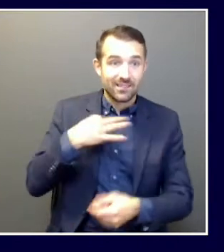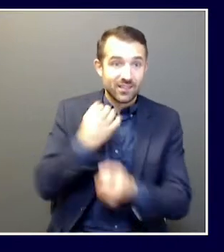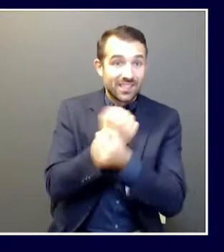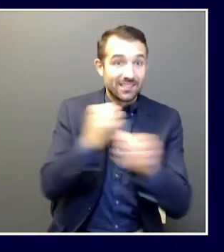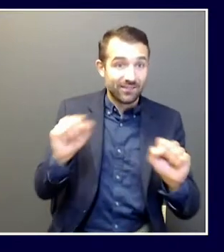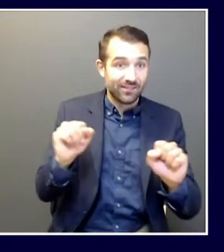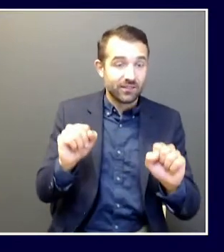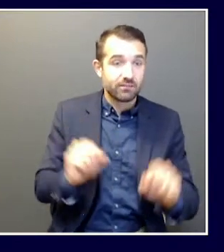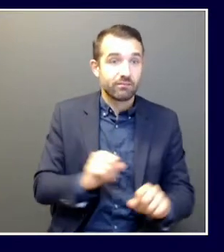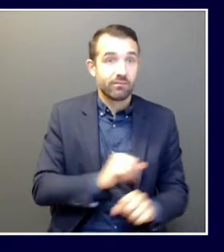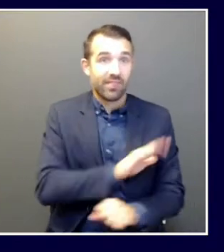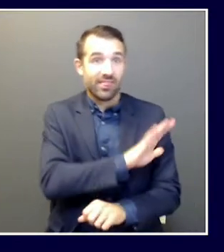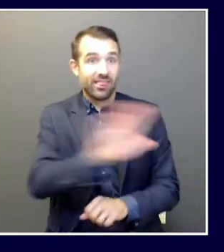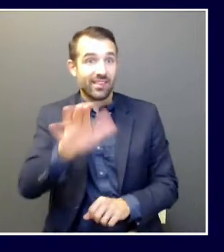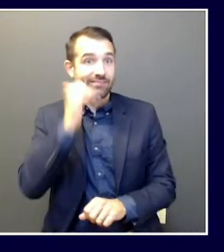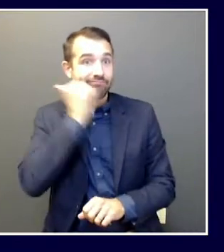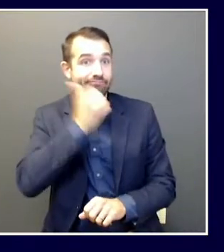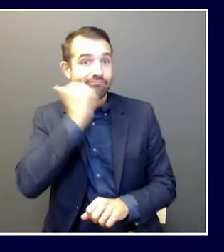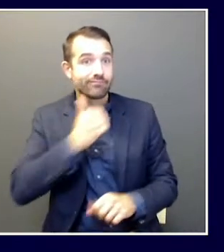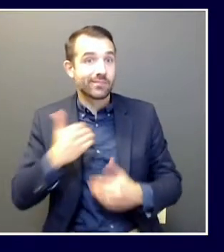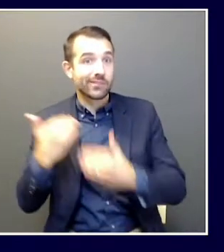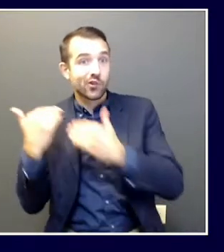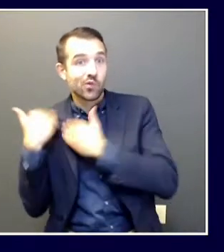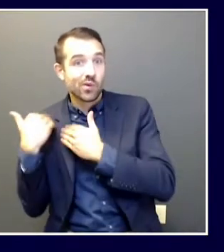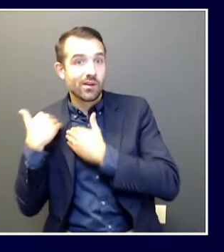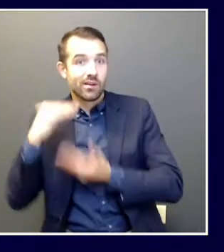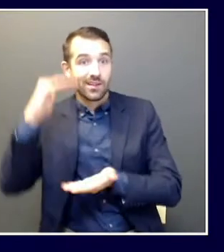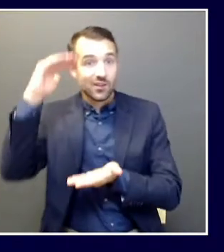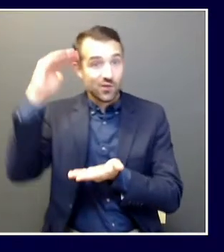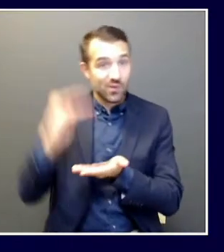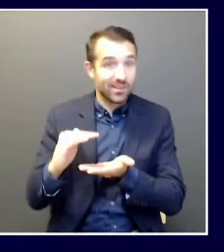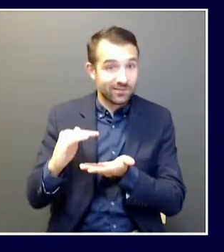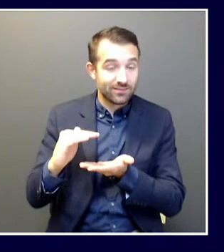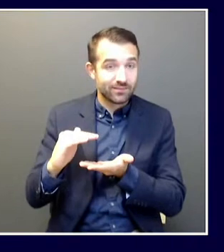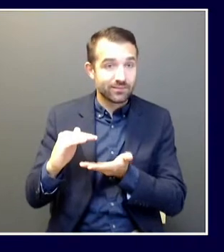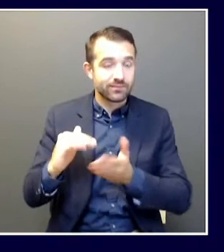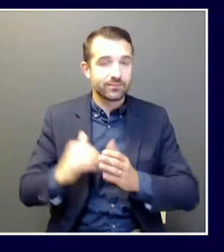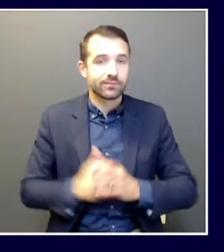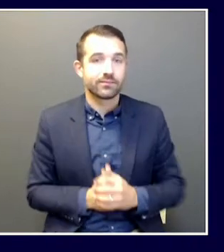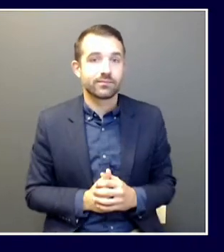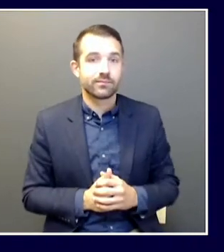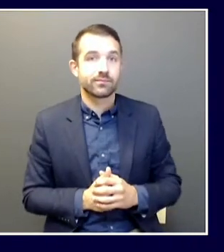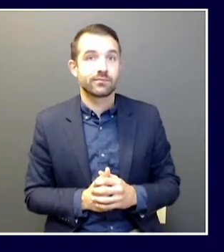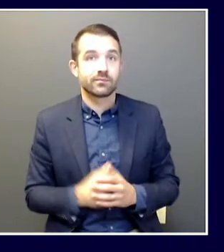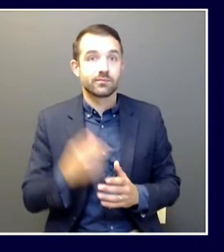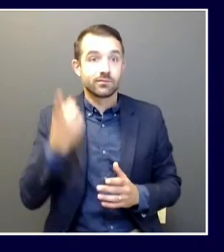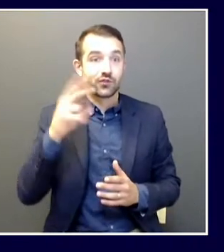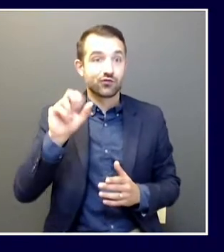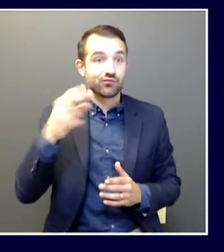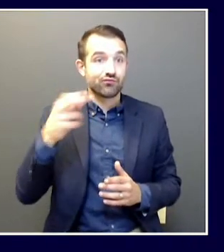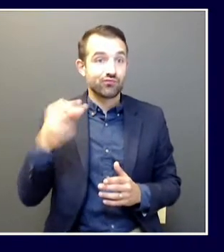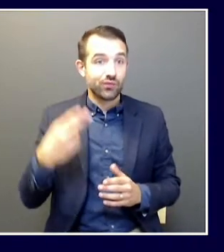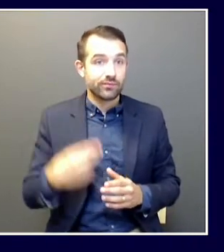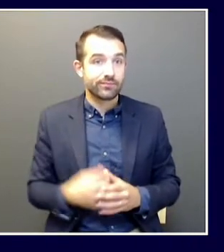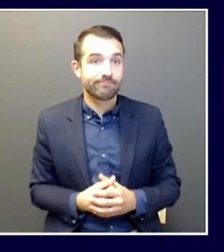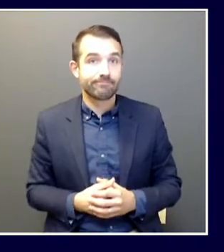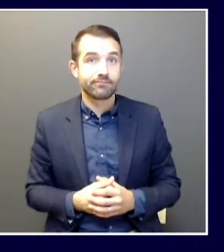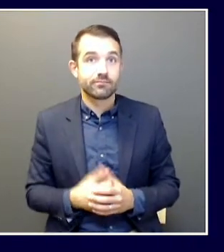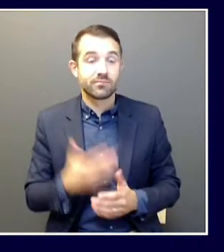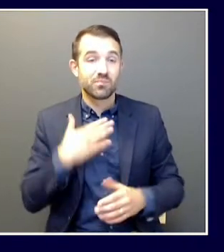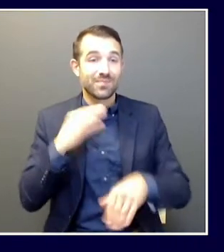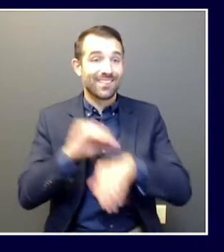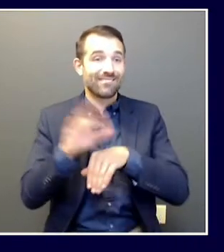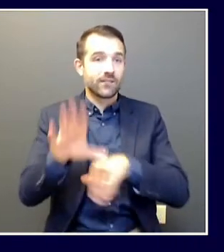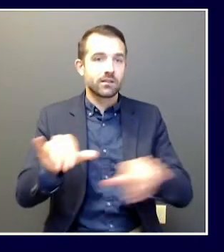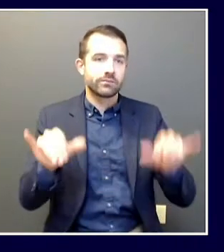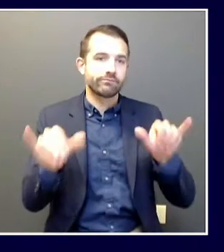lives be lessened by having a more healthy population. Thank you. Megan, the advice remains, if you are in need of healthcare, do not